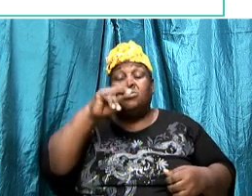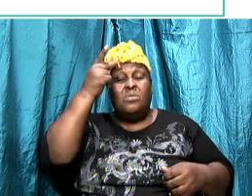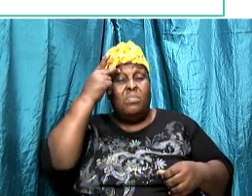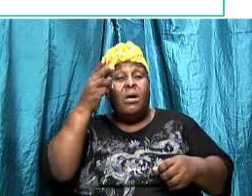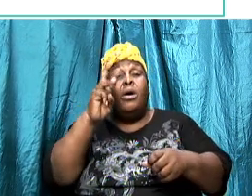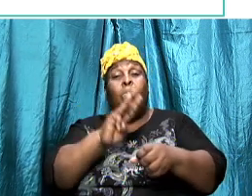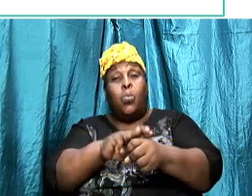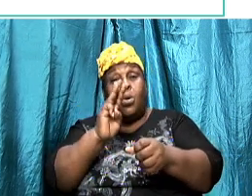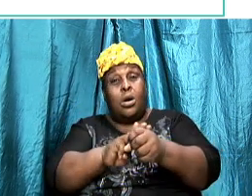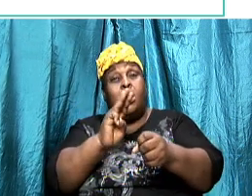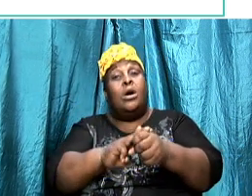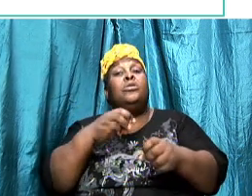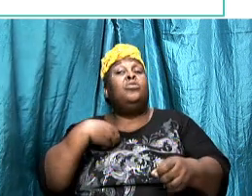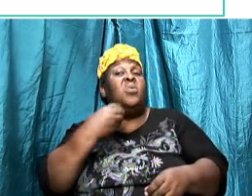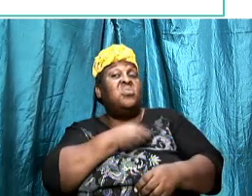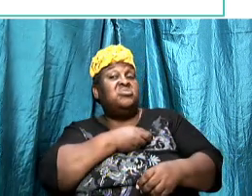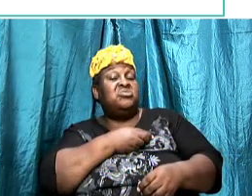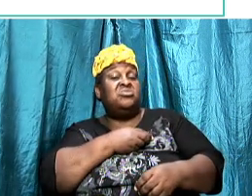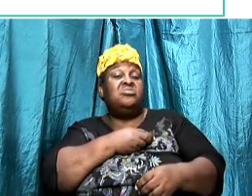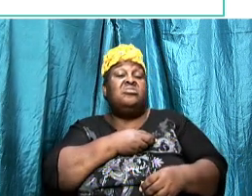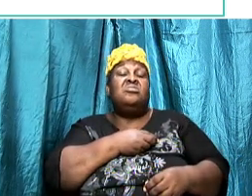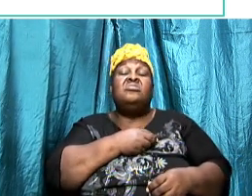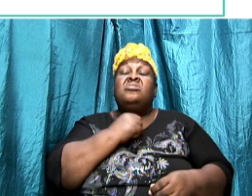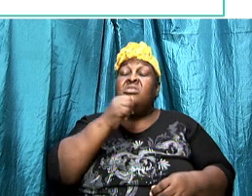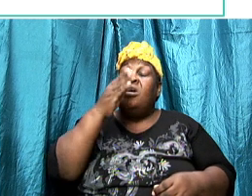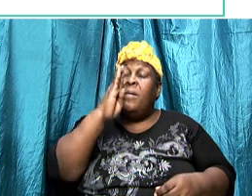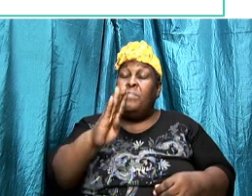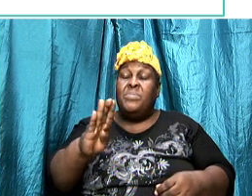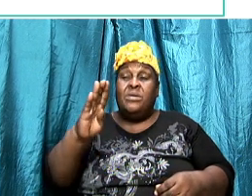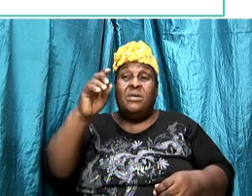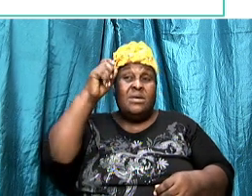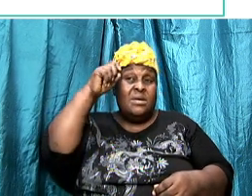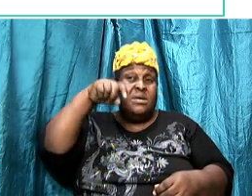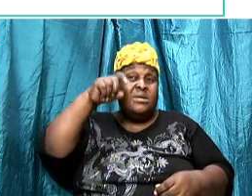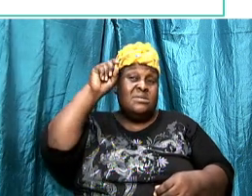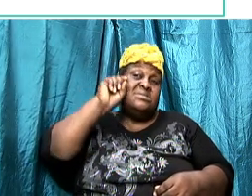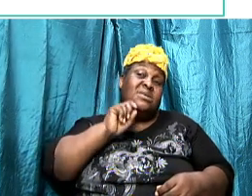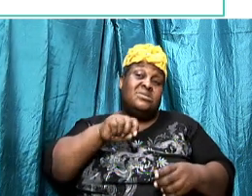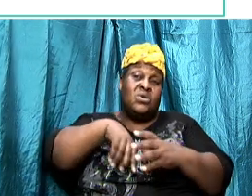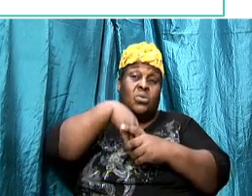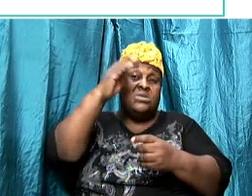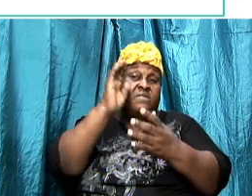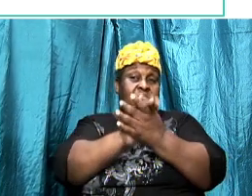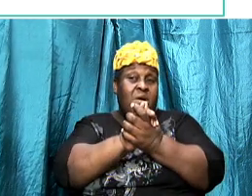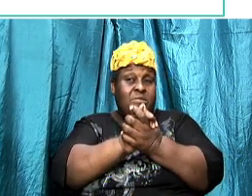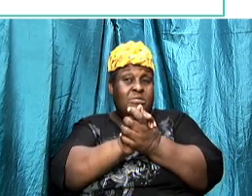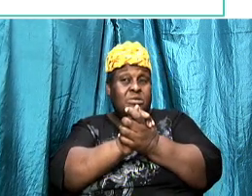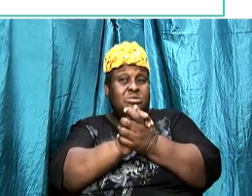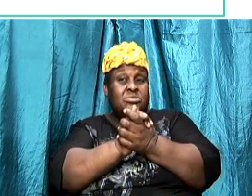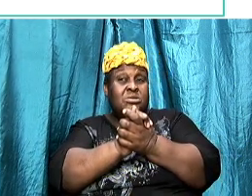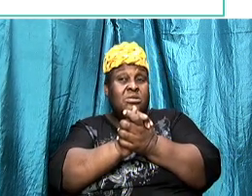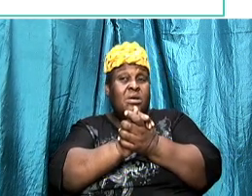fornicators, because there was those that were fornicators and were also destroyed of